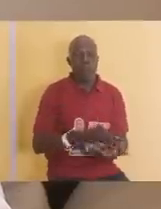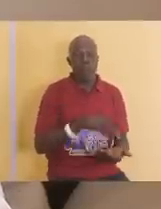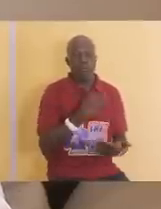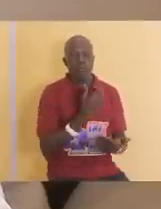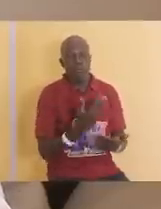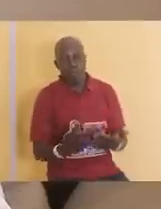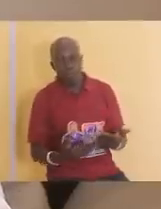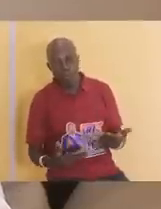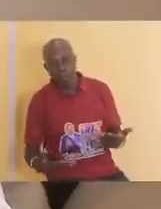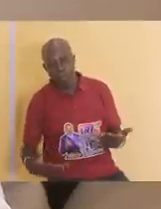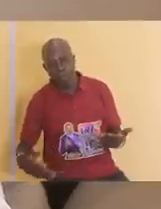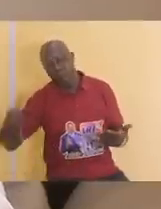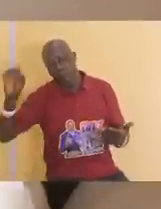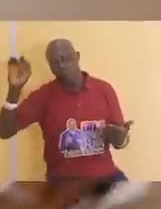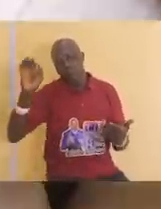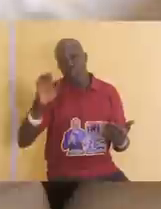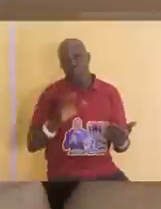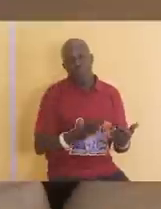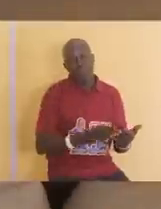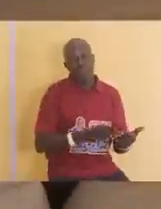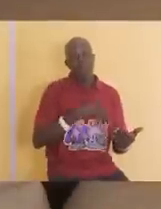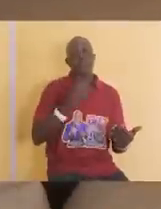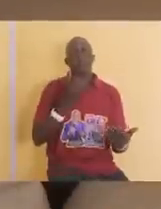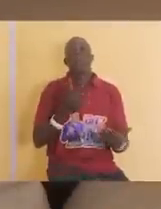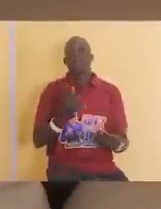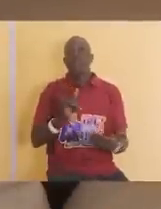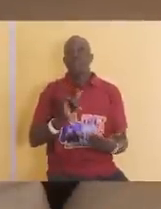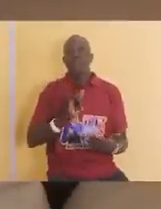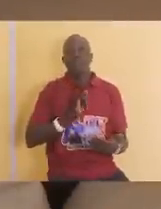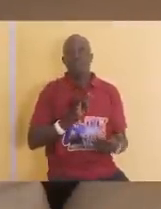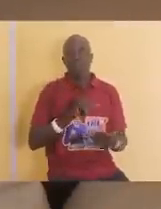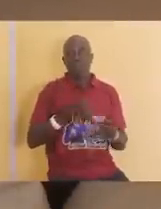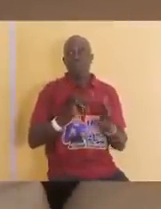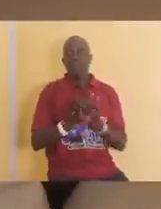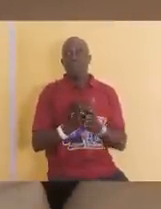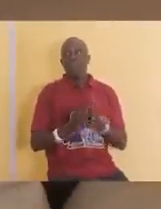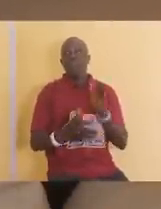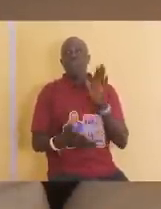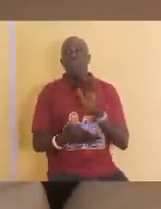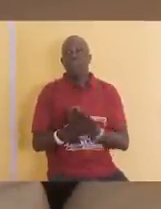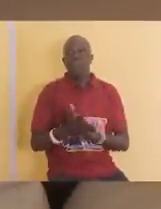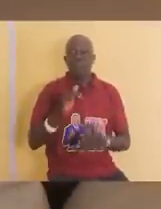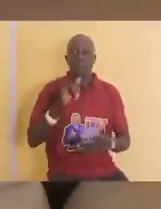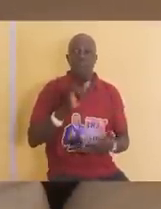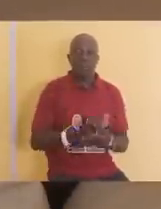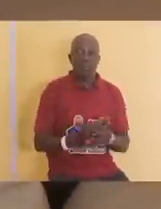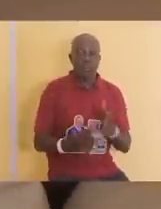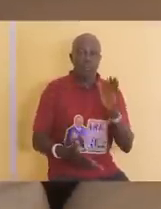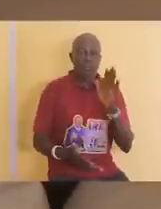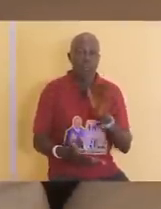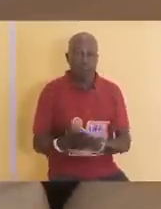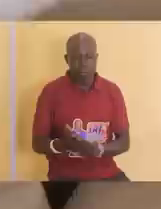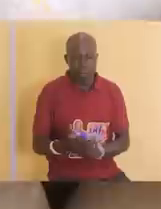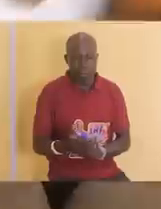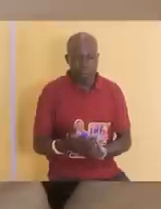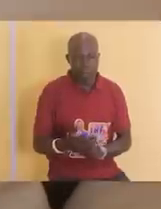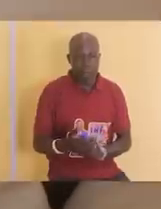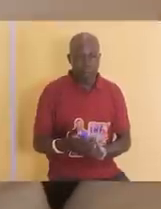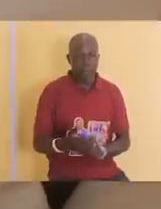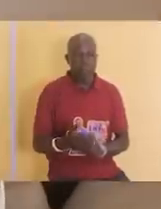ma onso ke, pe mo bo, ija tan, mo de ile